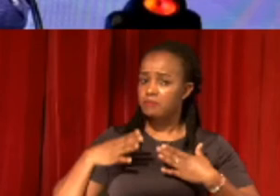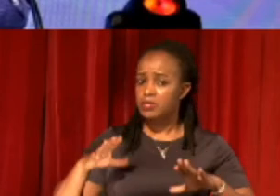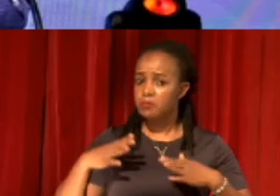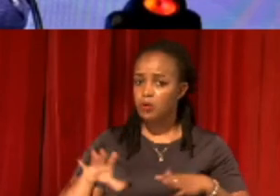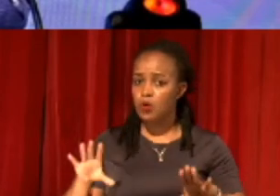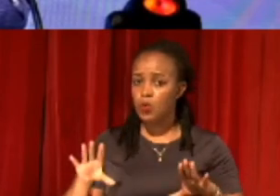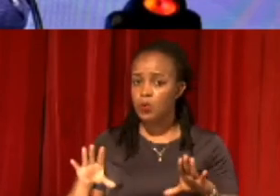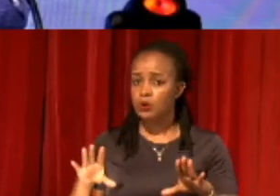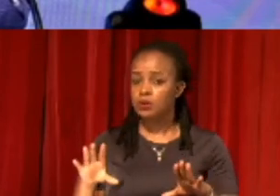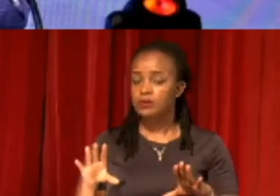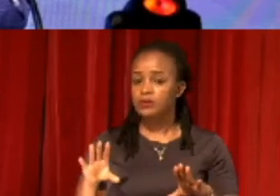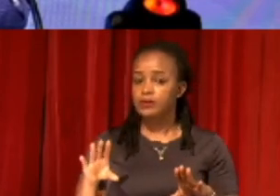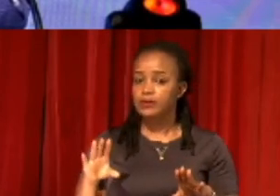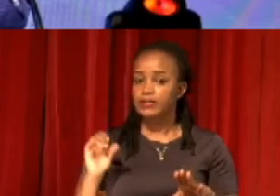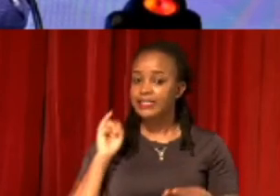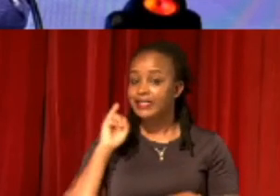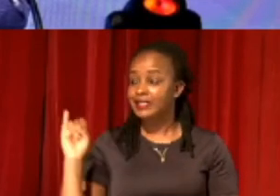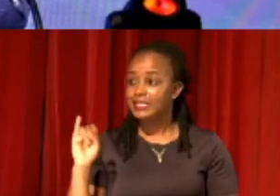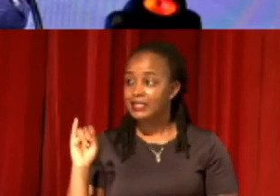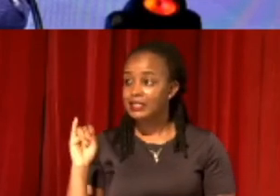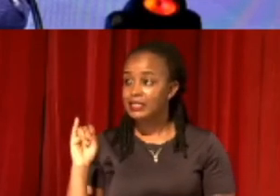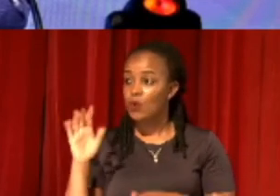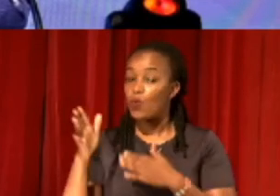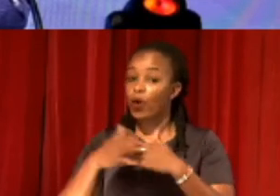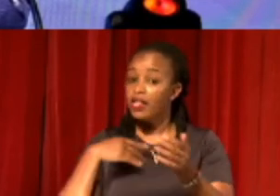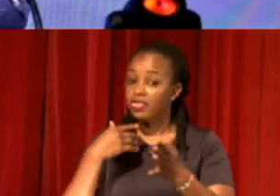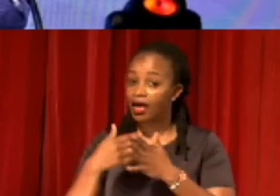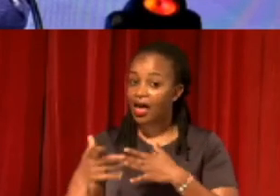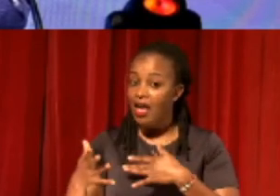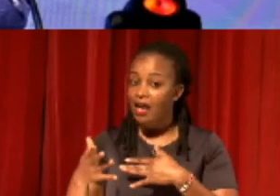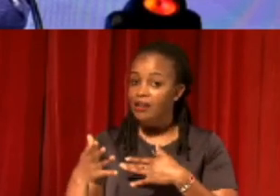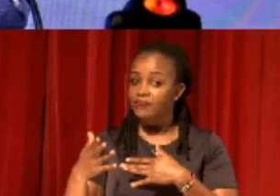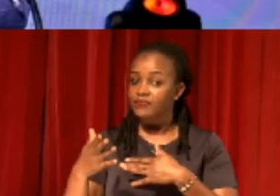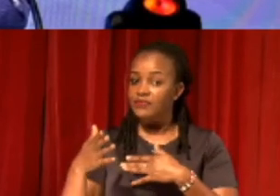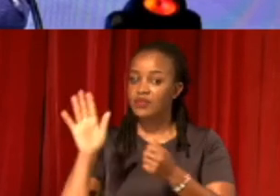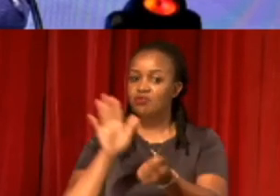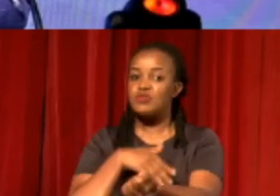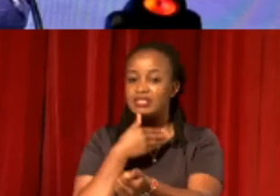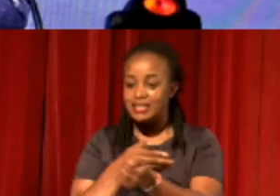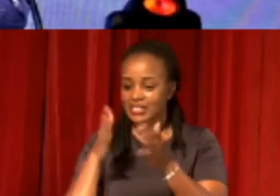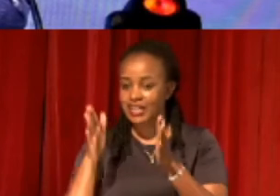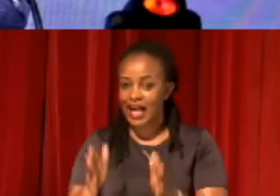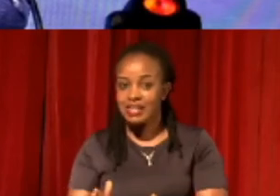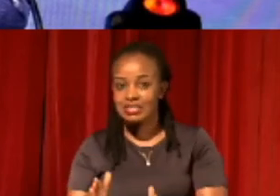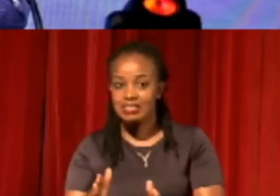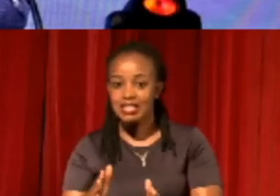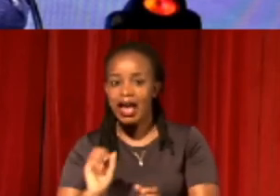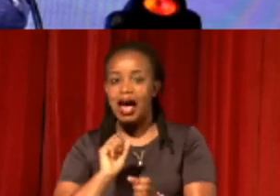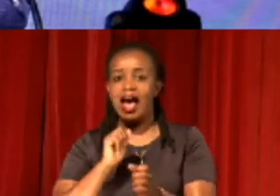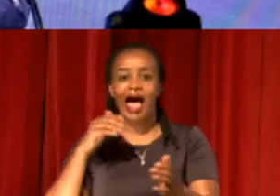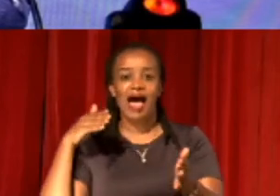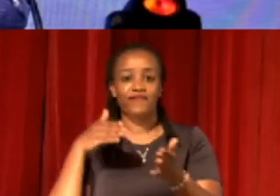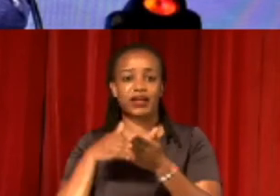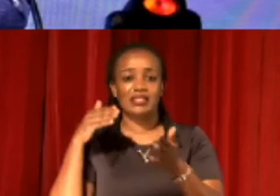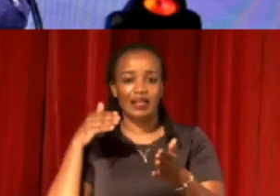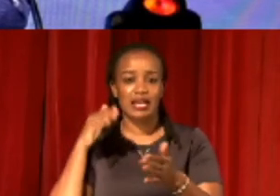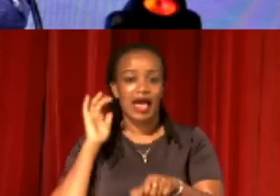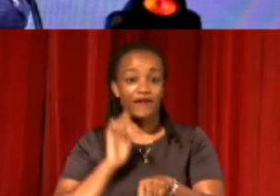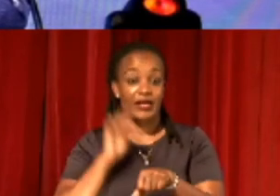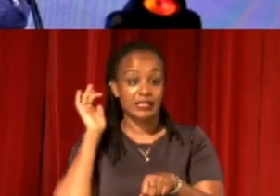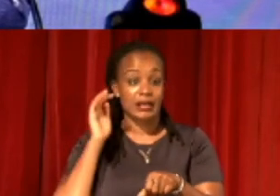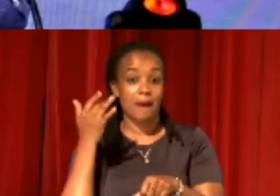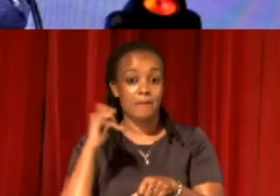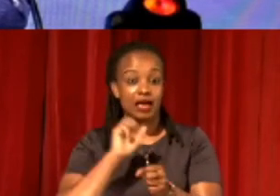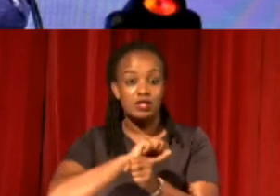This webinars is whether artists are really affected by COVID. Are you affected by COVID? I'm